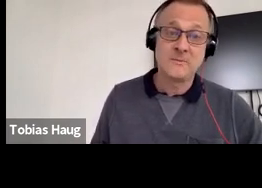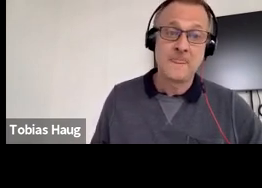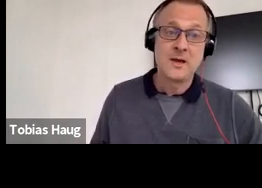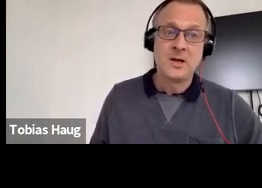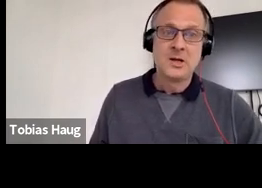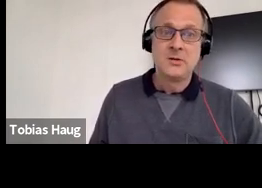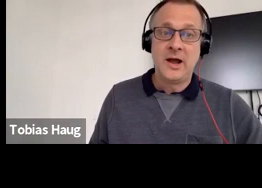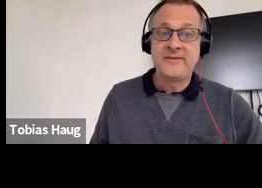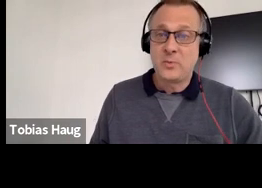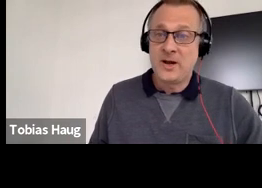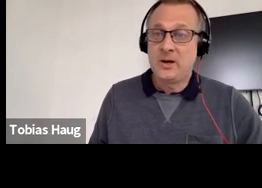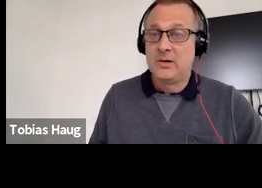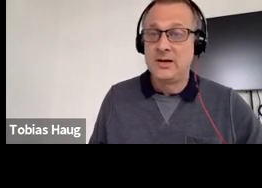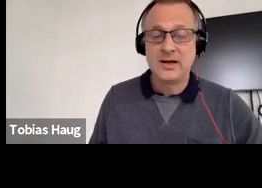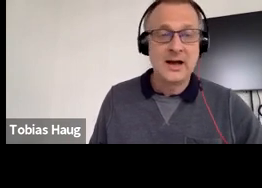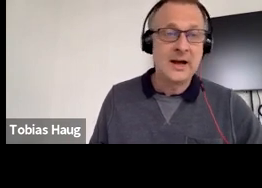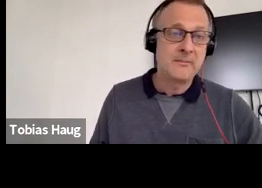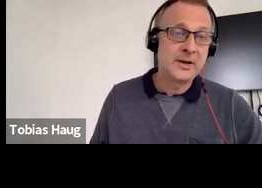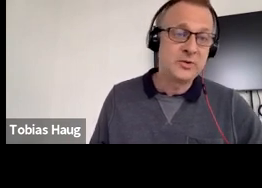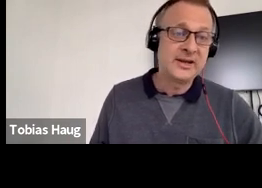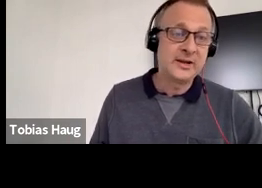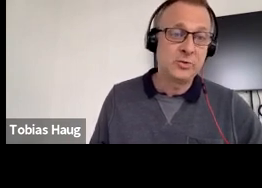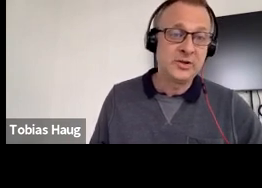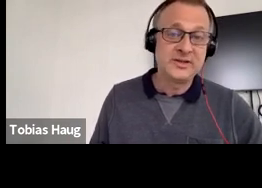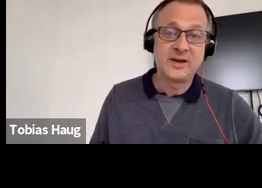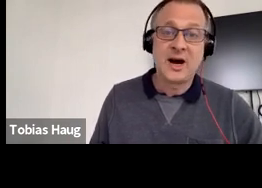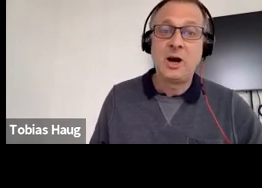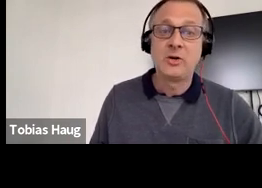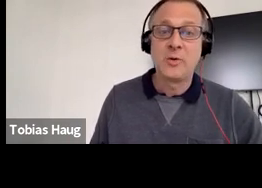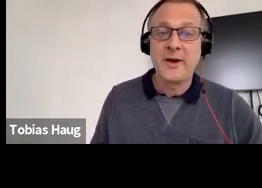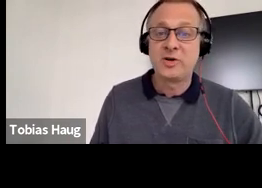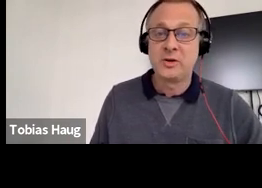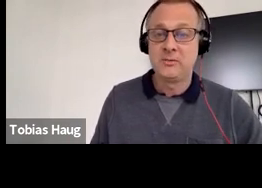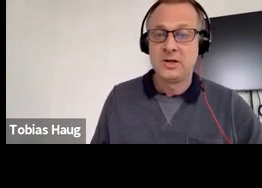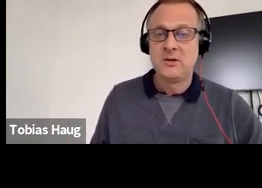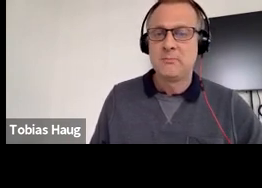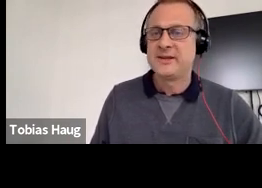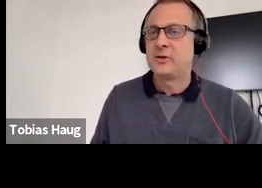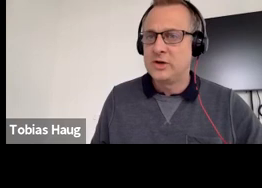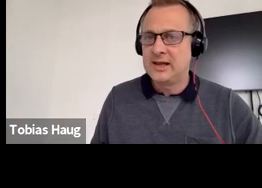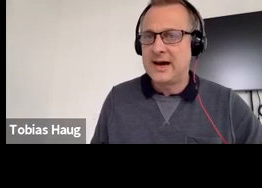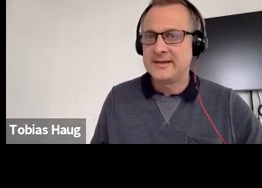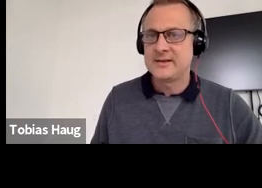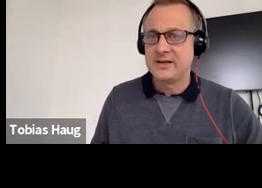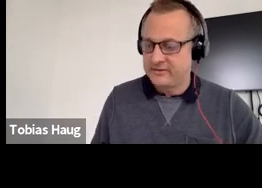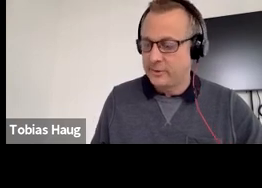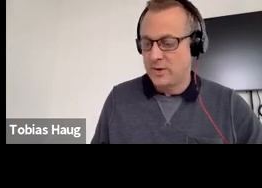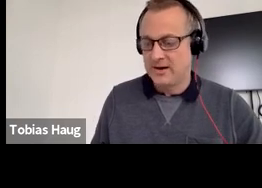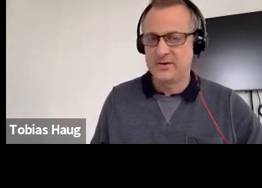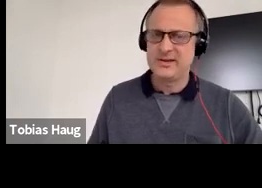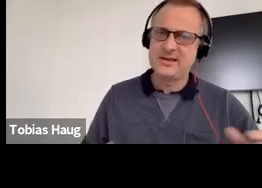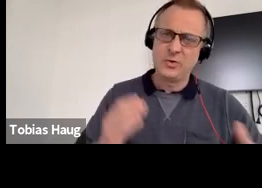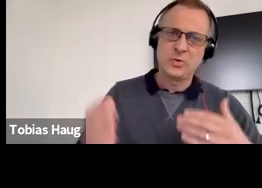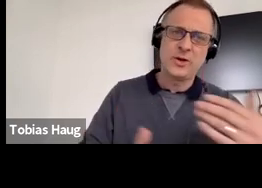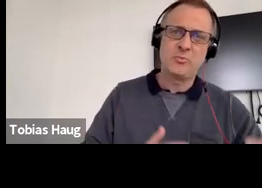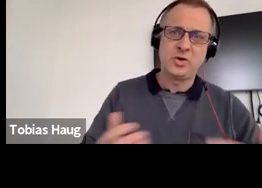not. And there were linguistic categories that are comparable, but are realized in a different way.